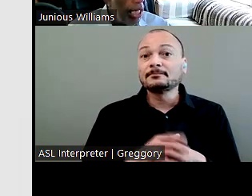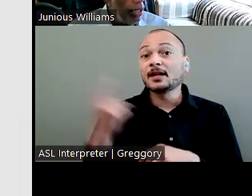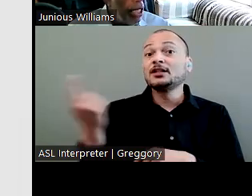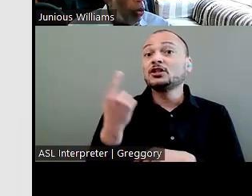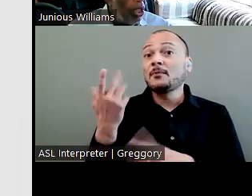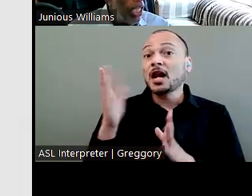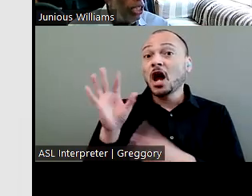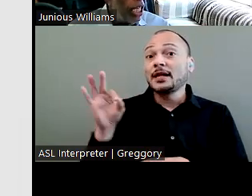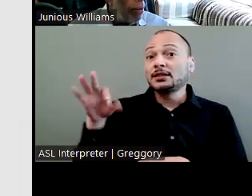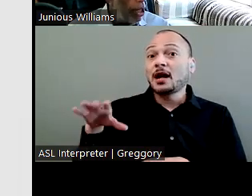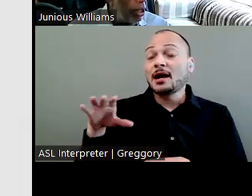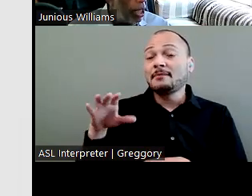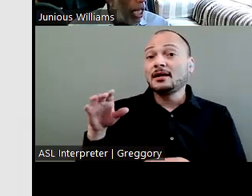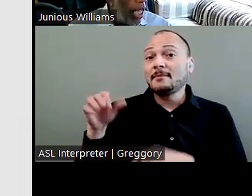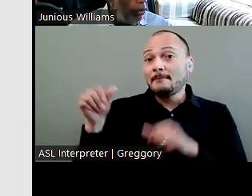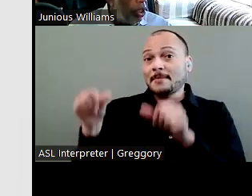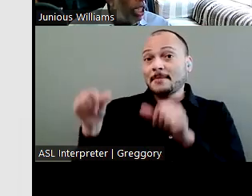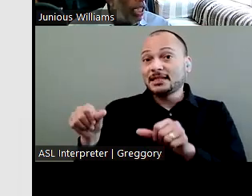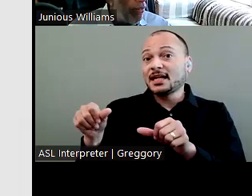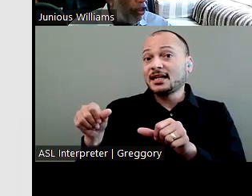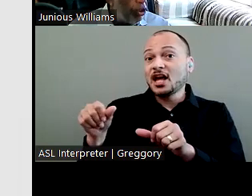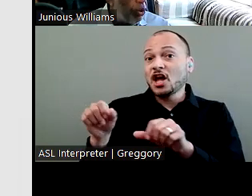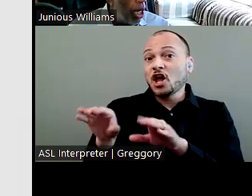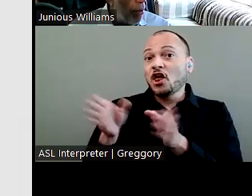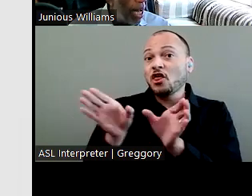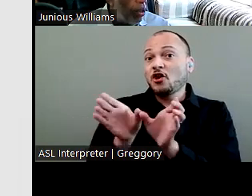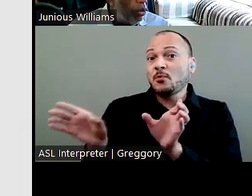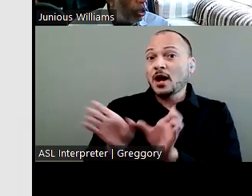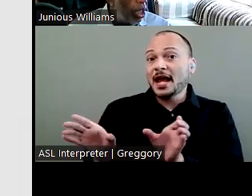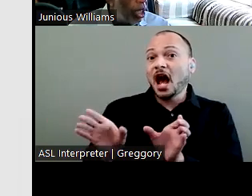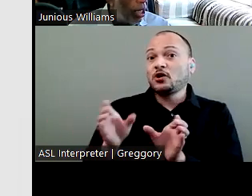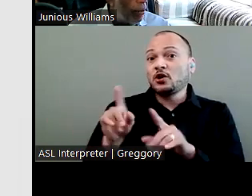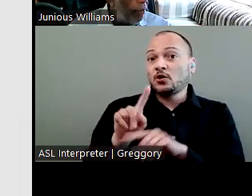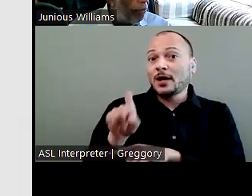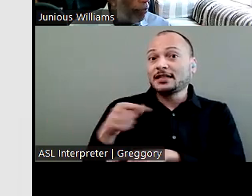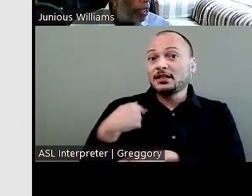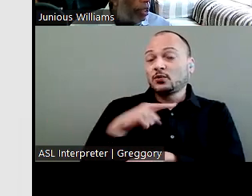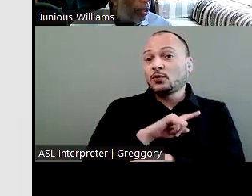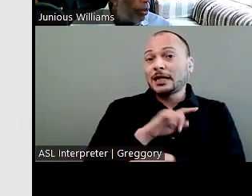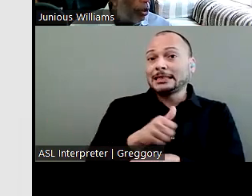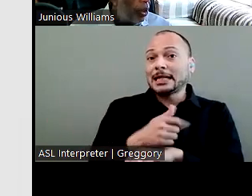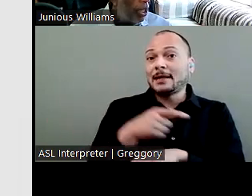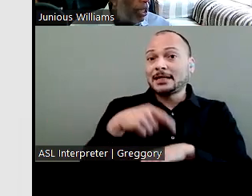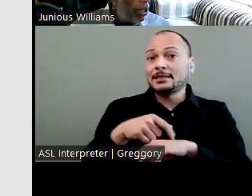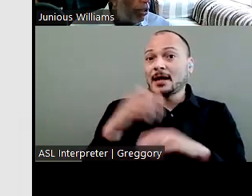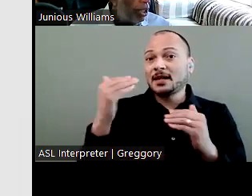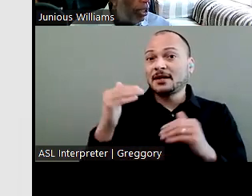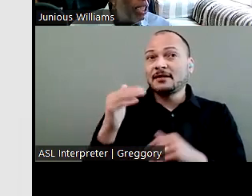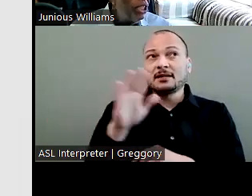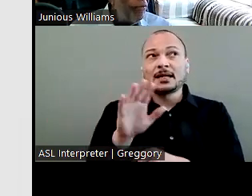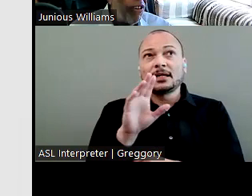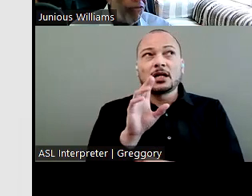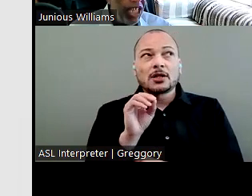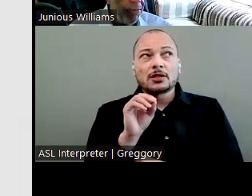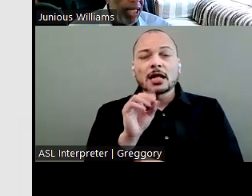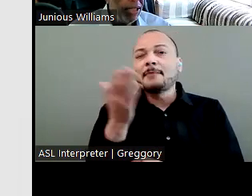and we'll set the timer. And we're going to give you about, so we're 20, 30, let's